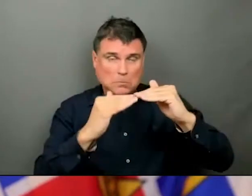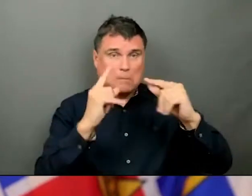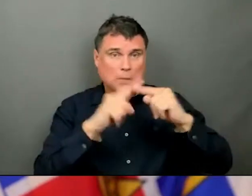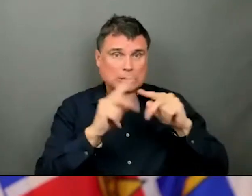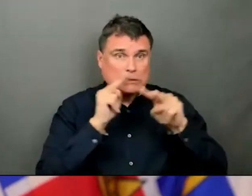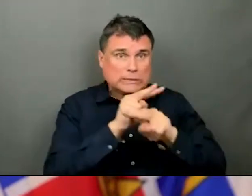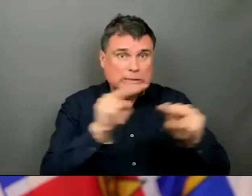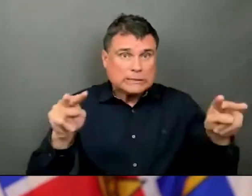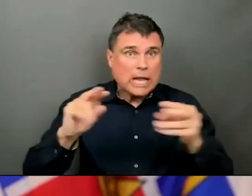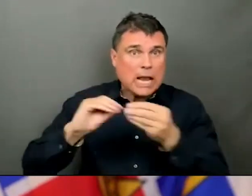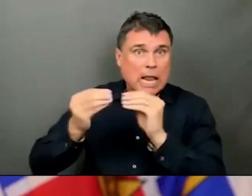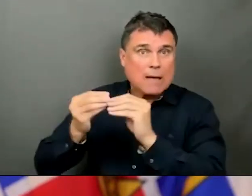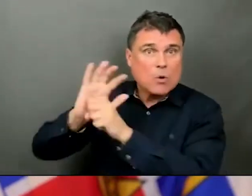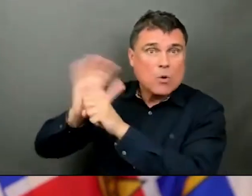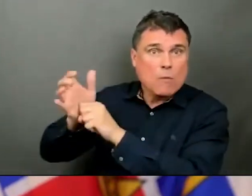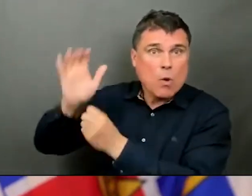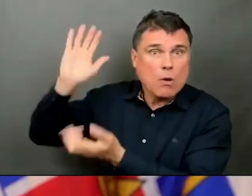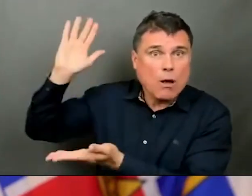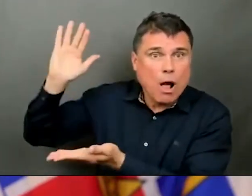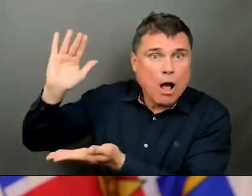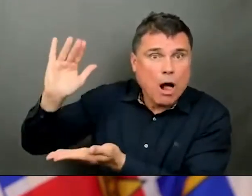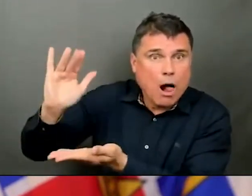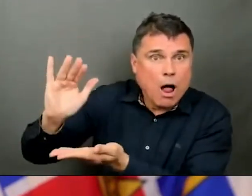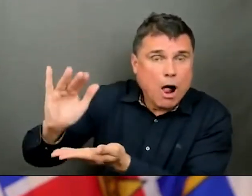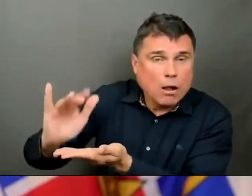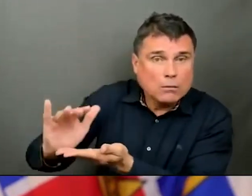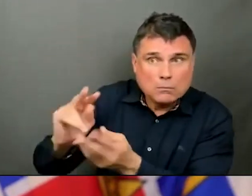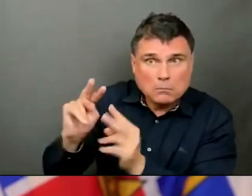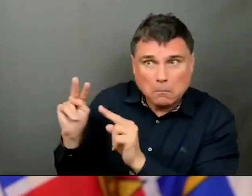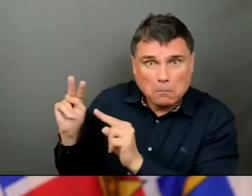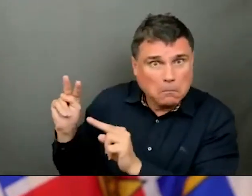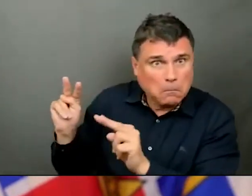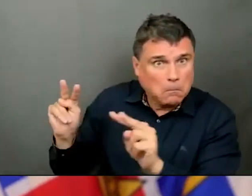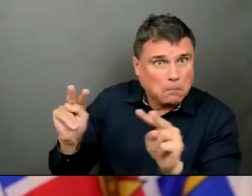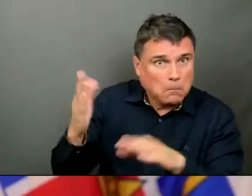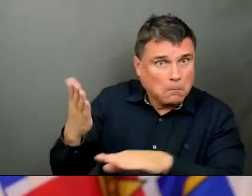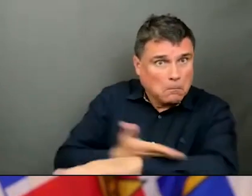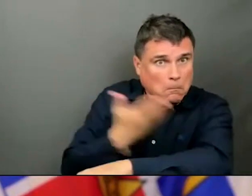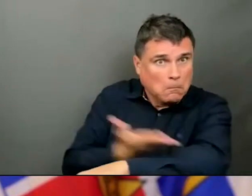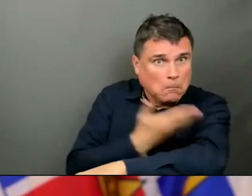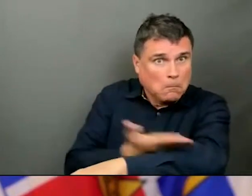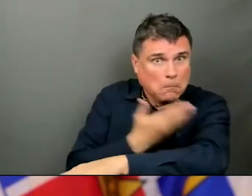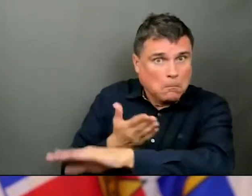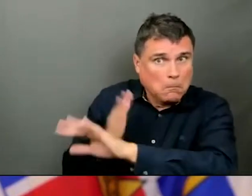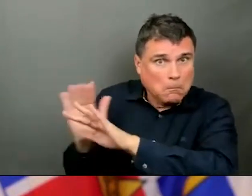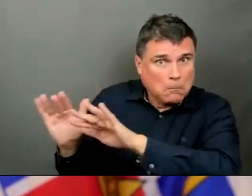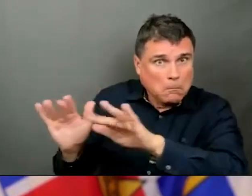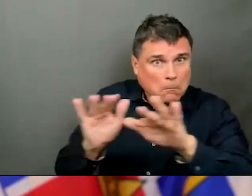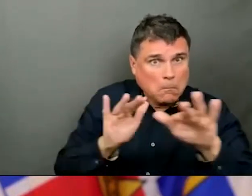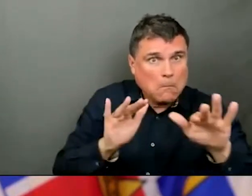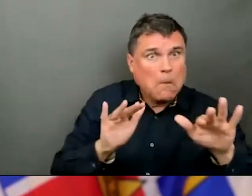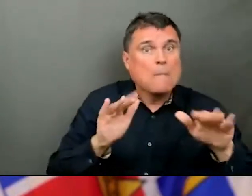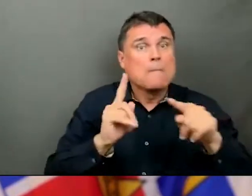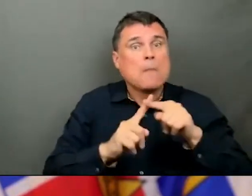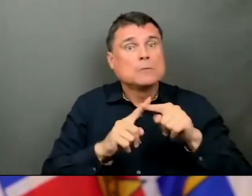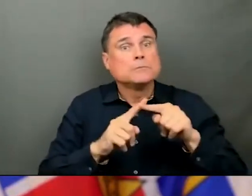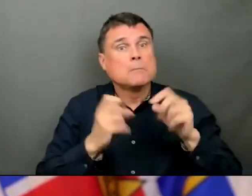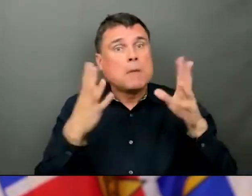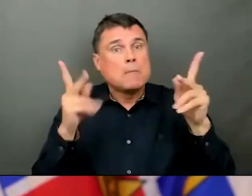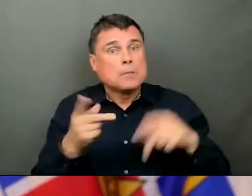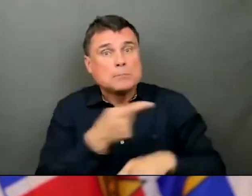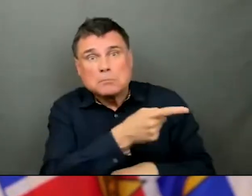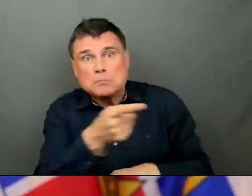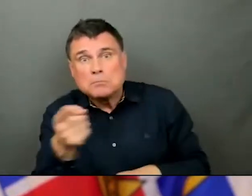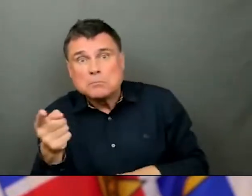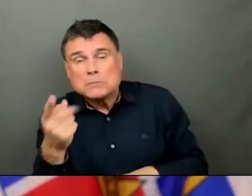right direction for the other important factors, but also the individual level things that we can do. So expect to start seeing some